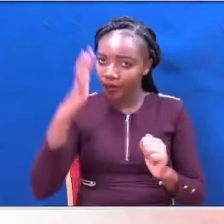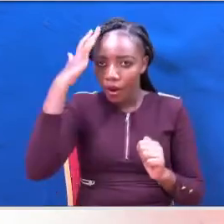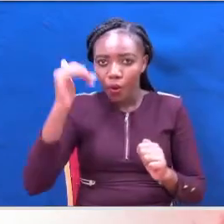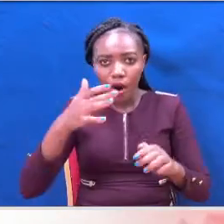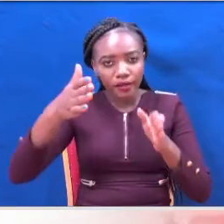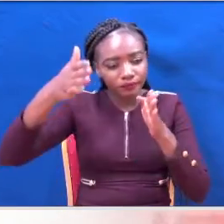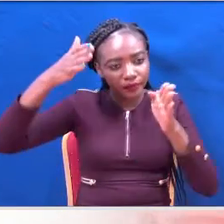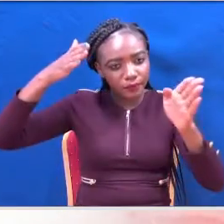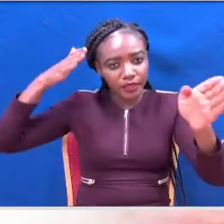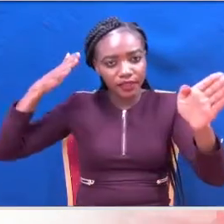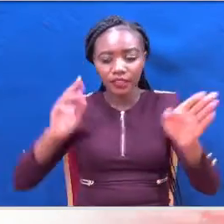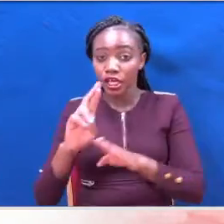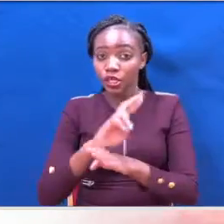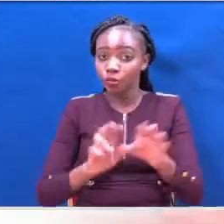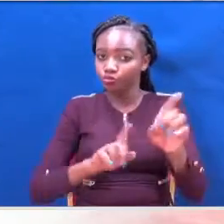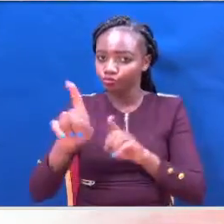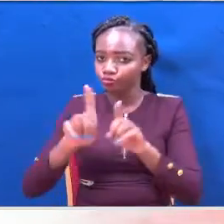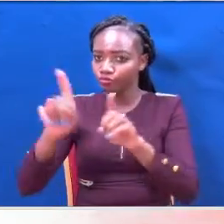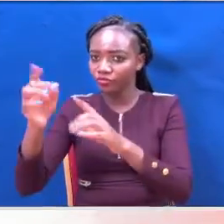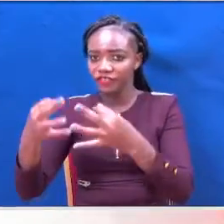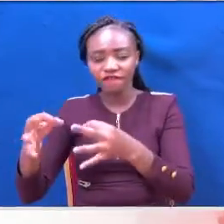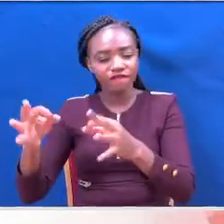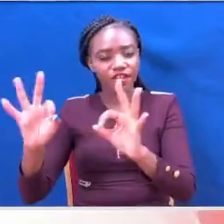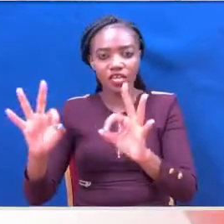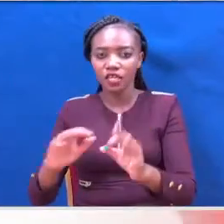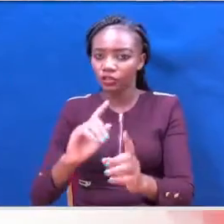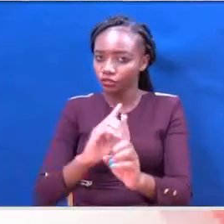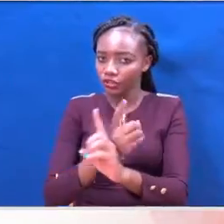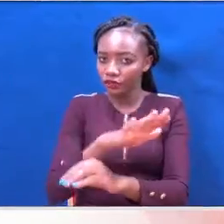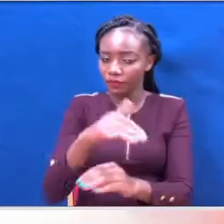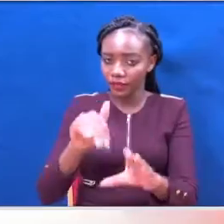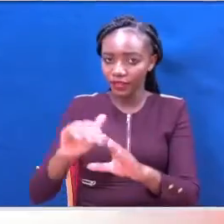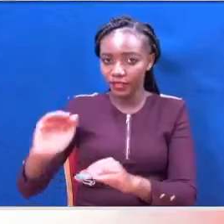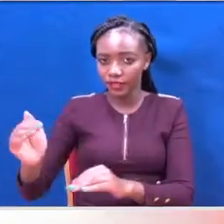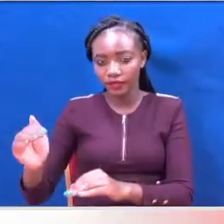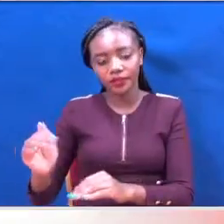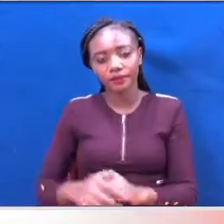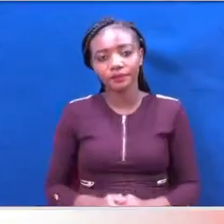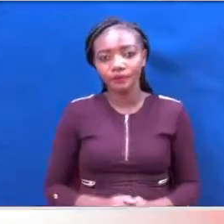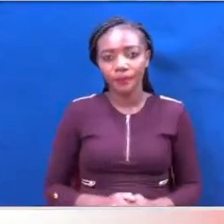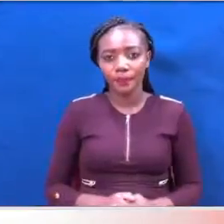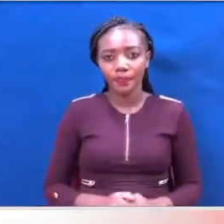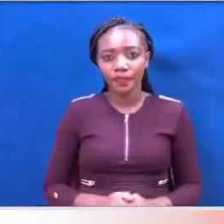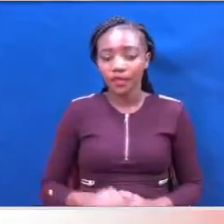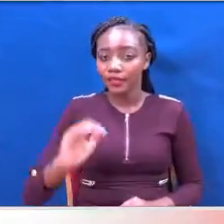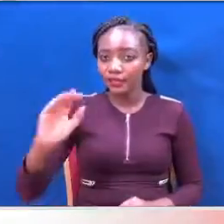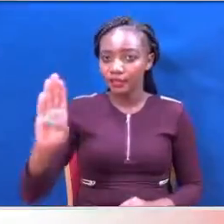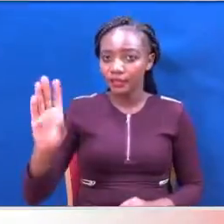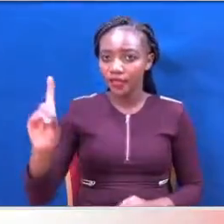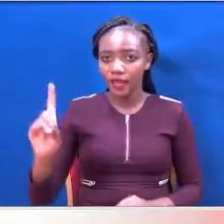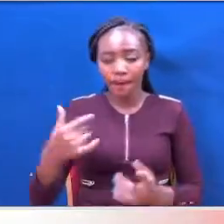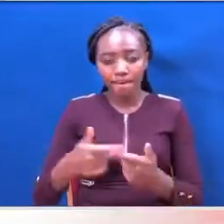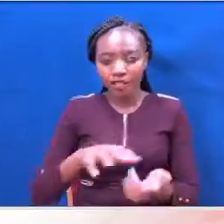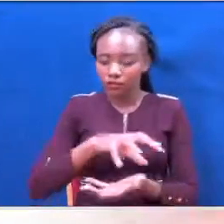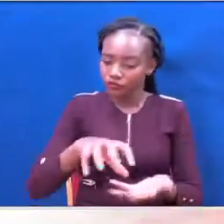were availed to ferry them free of charge to various destinations within the CBD. Amid the confusion and the mad